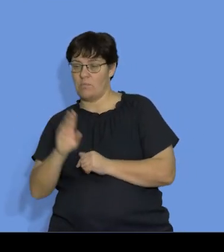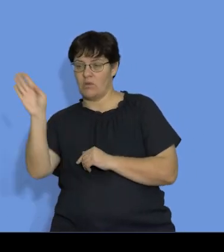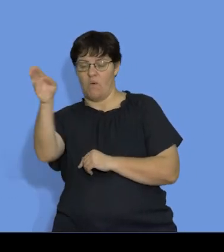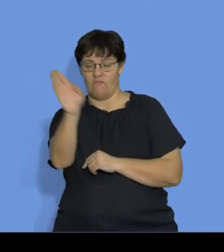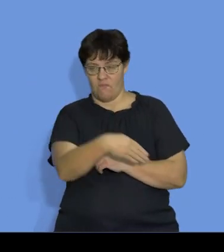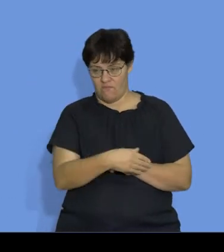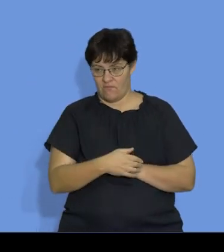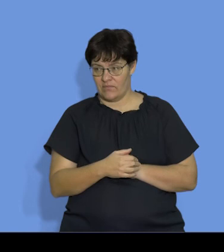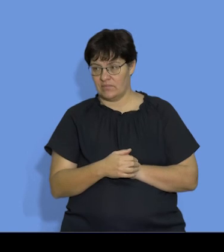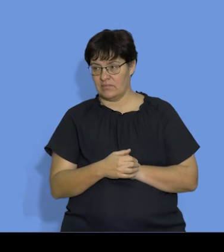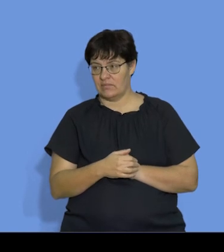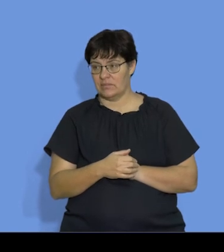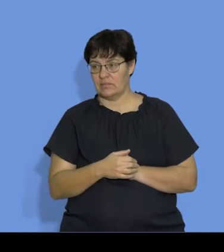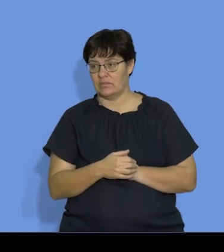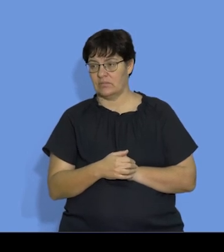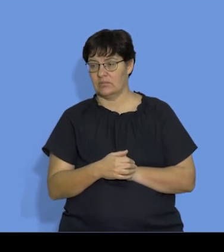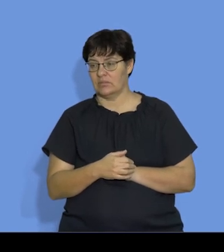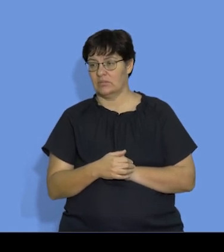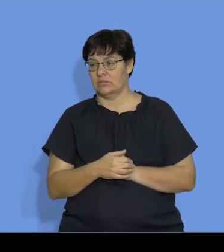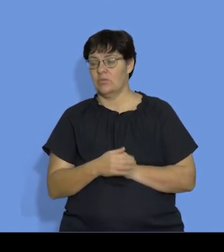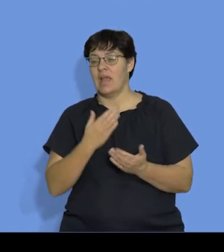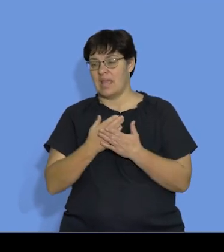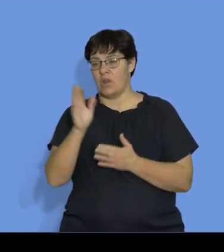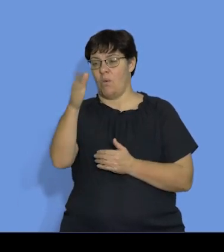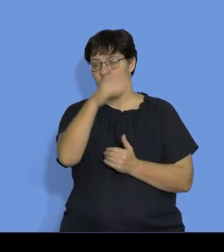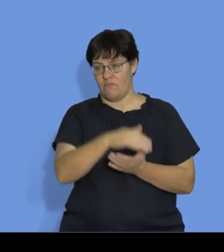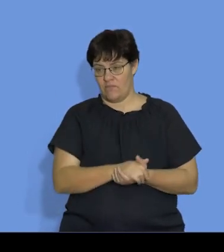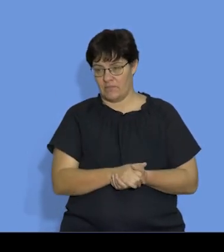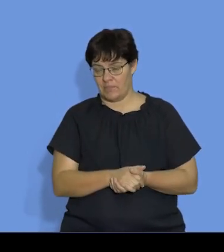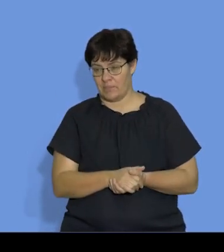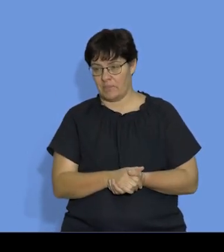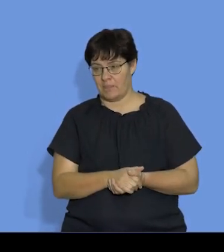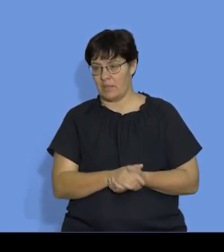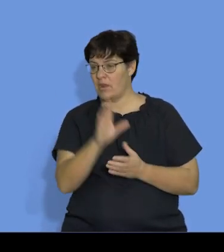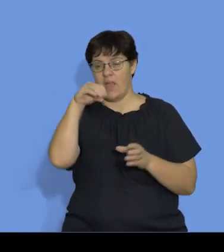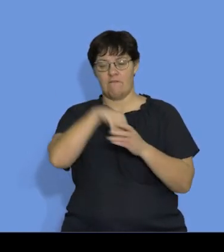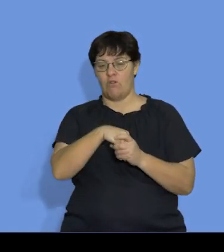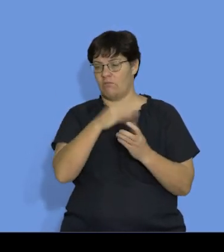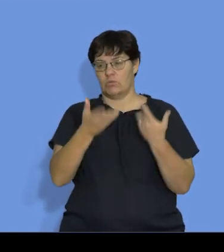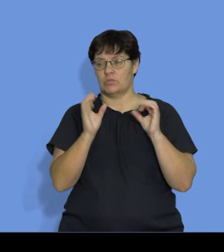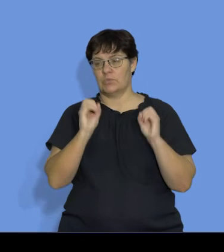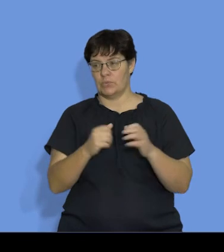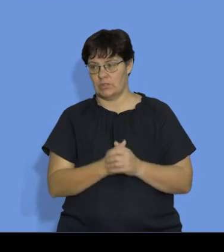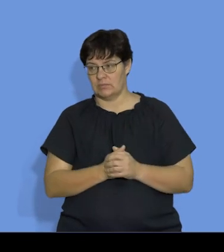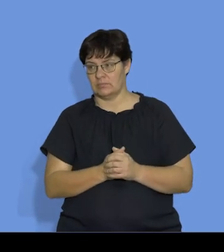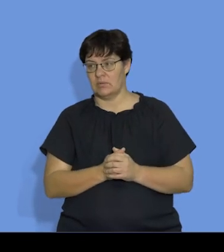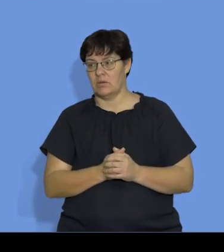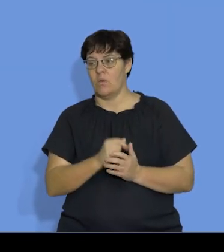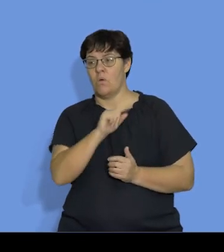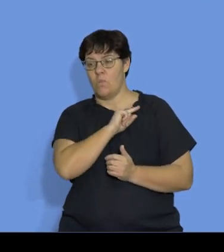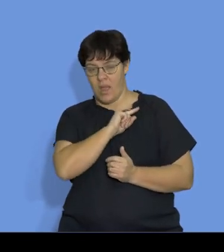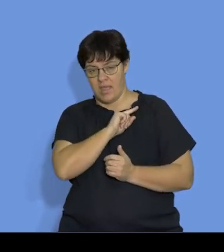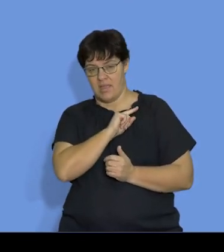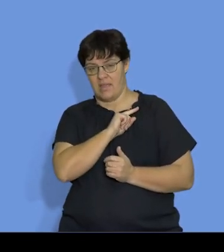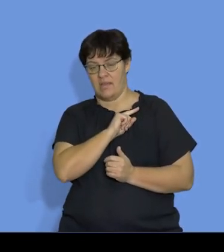So we can remove the hydrogen ions. They won't be part of the equation overall because we've managed to take